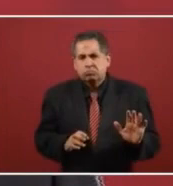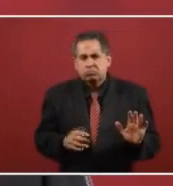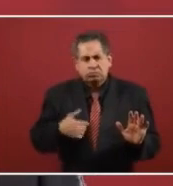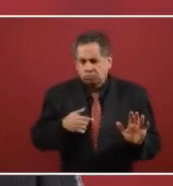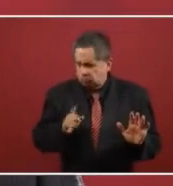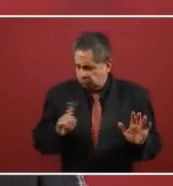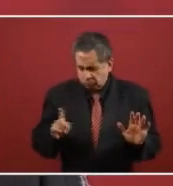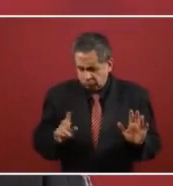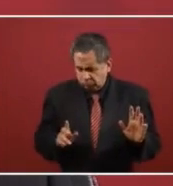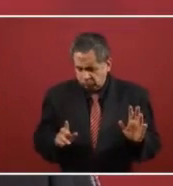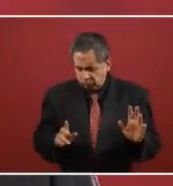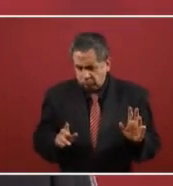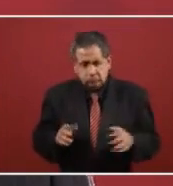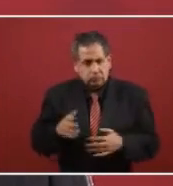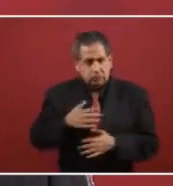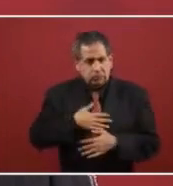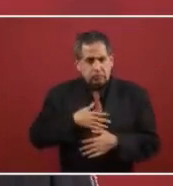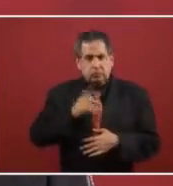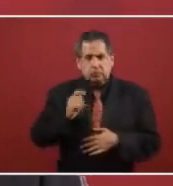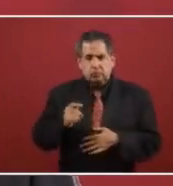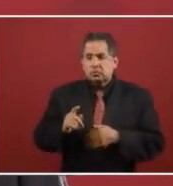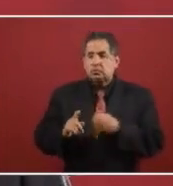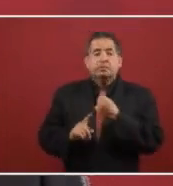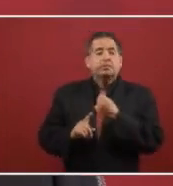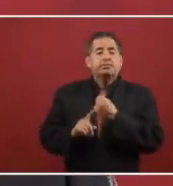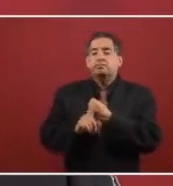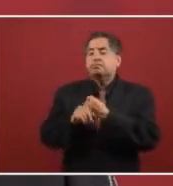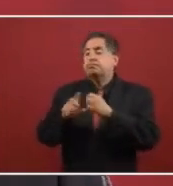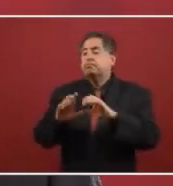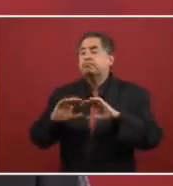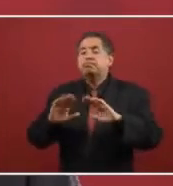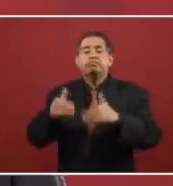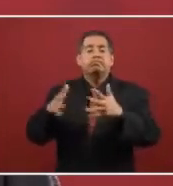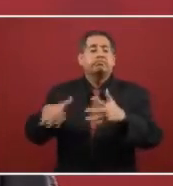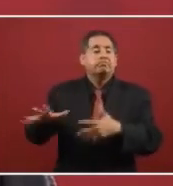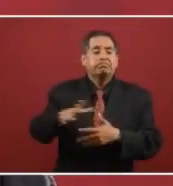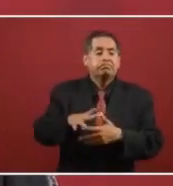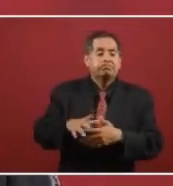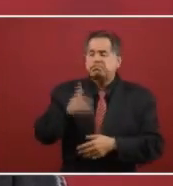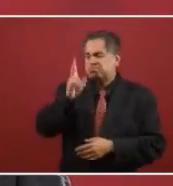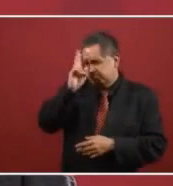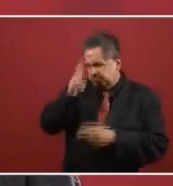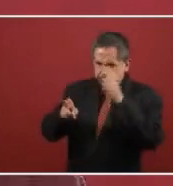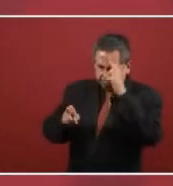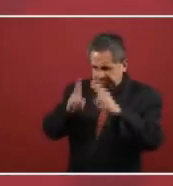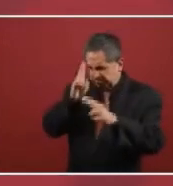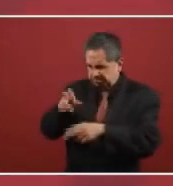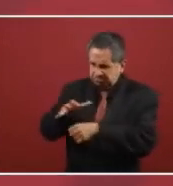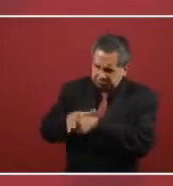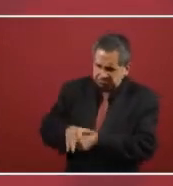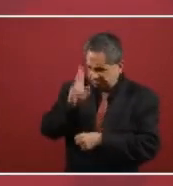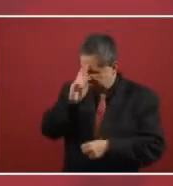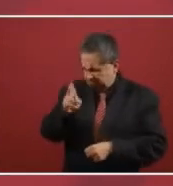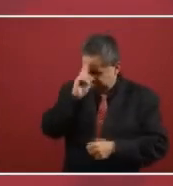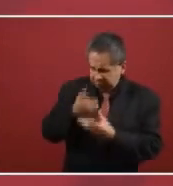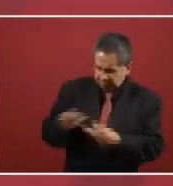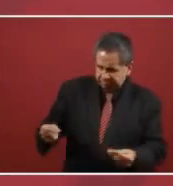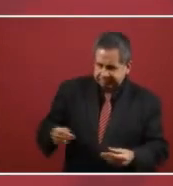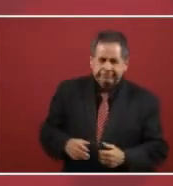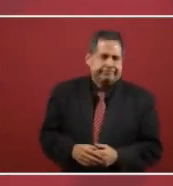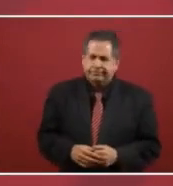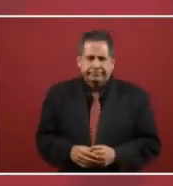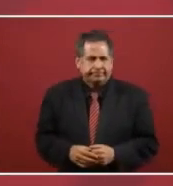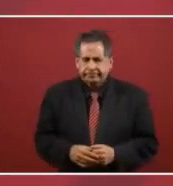sostenemos We do not sustain that the social problems con medidas will coercitivas. be controlled with Nosotros forcitive sostenemos que la paz y la